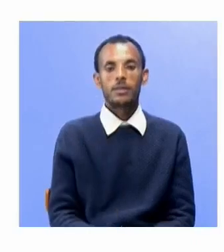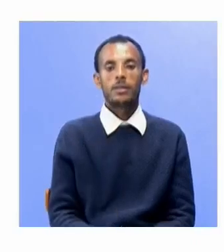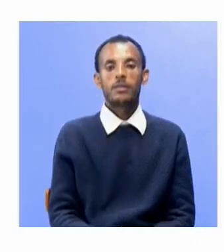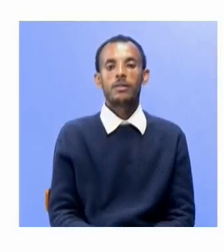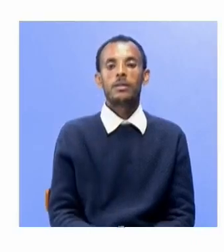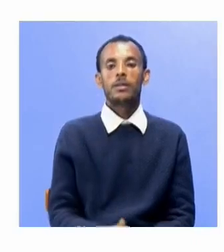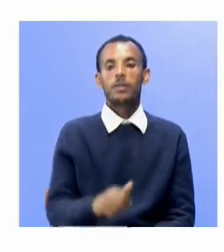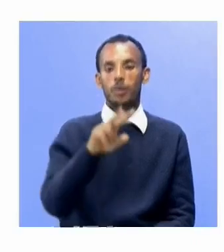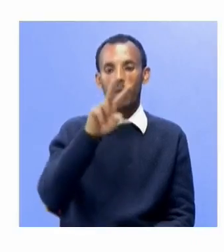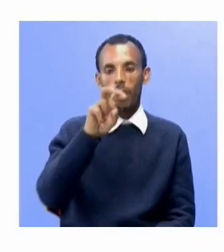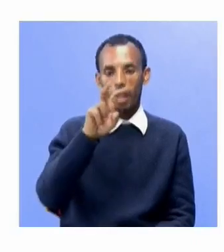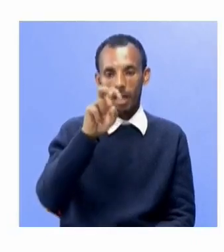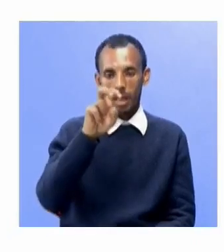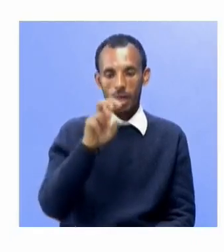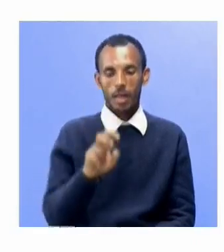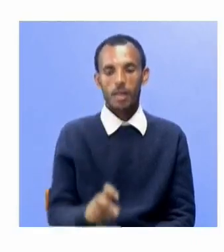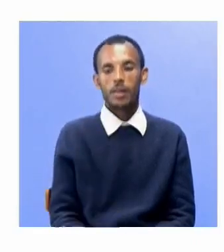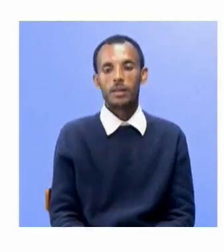20,